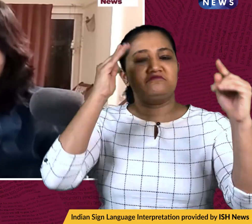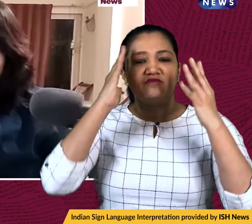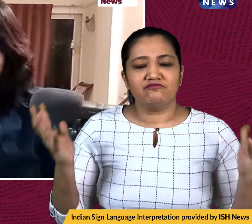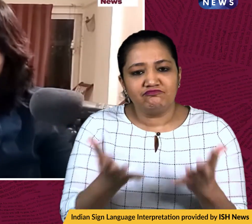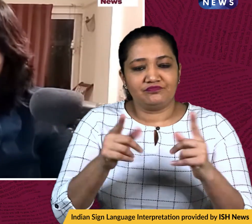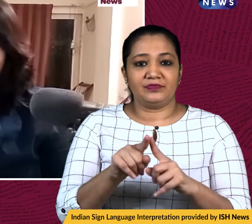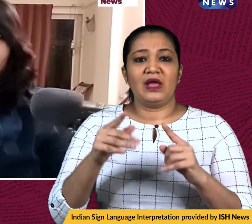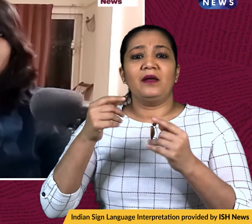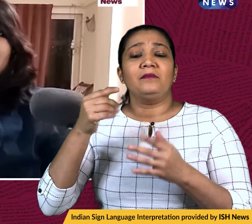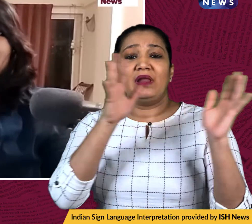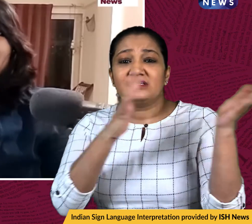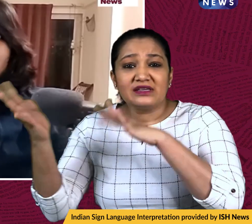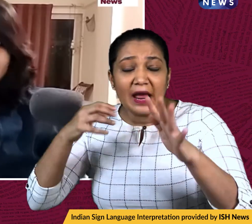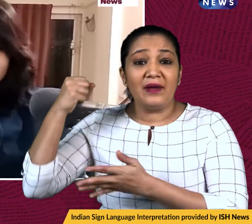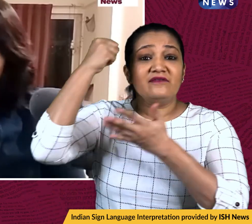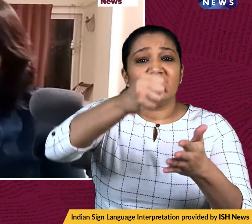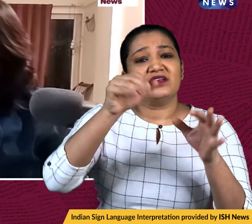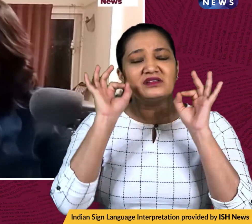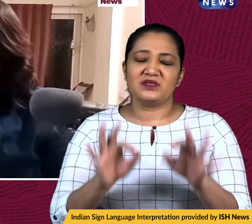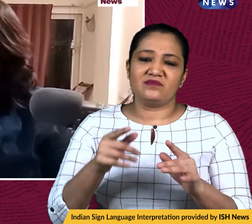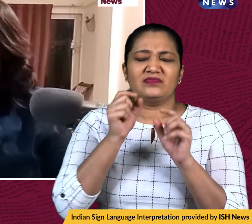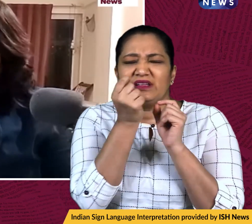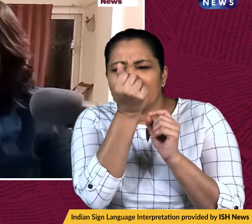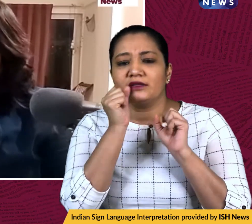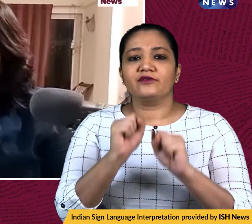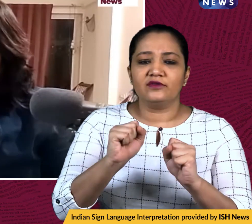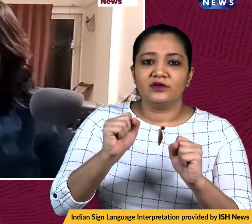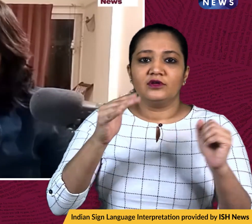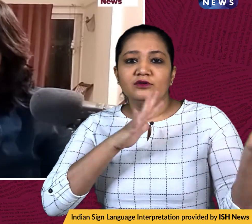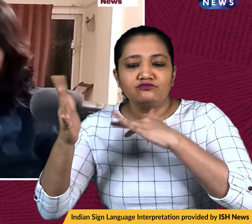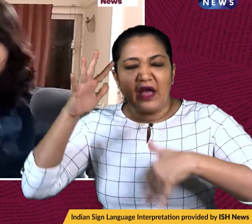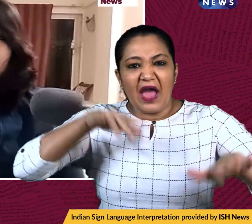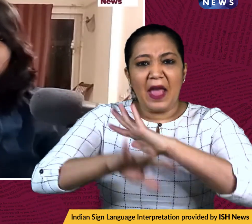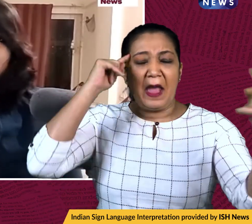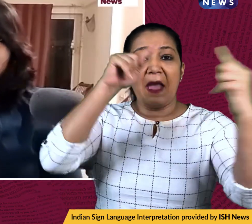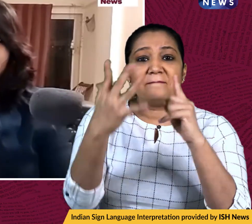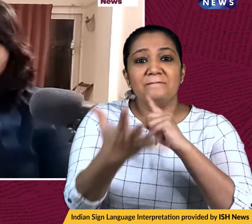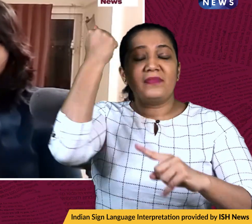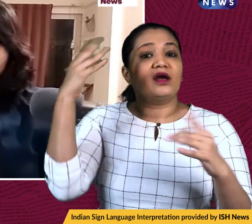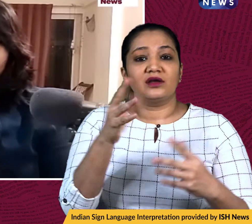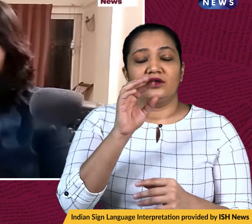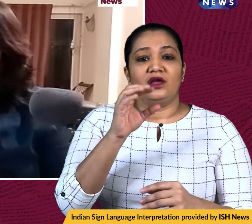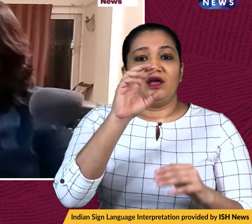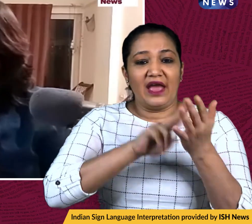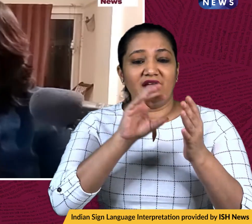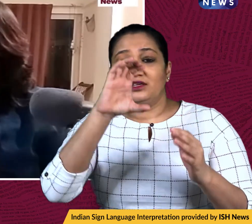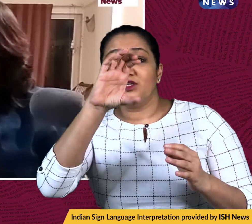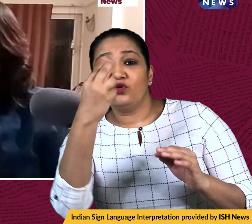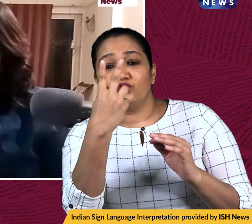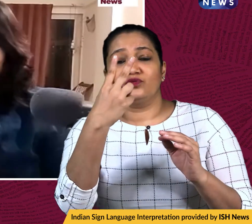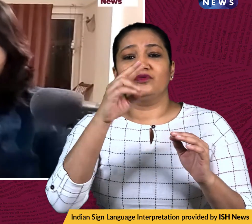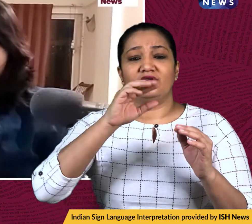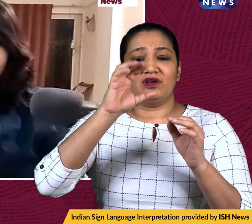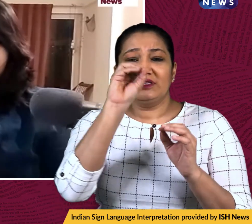that climate finance will remain critical to successful climate action for India to achieve its net zero